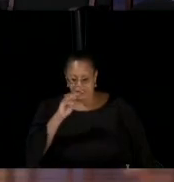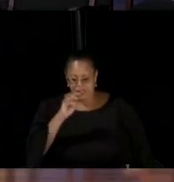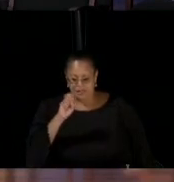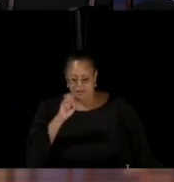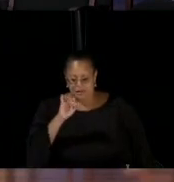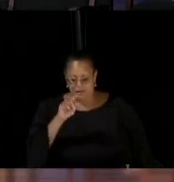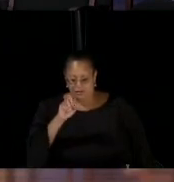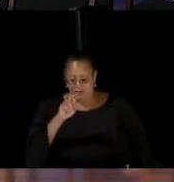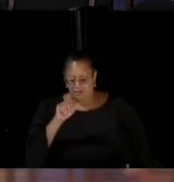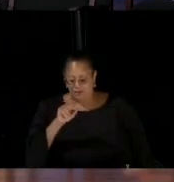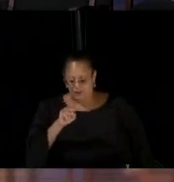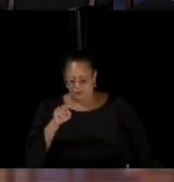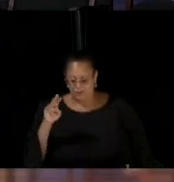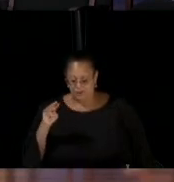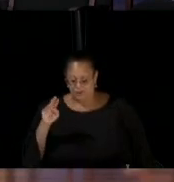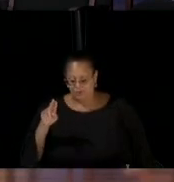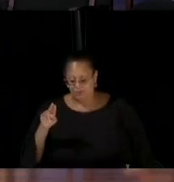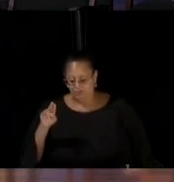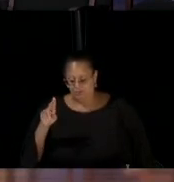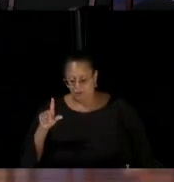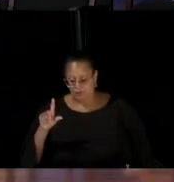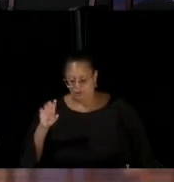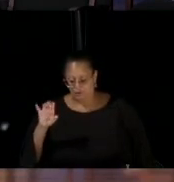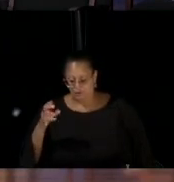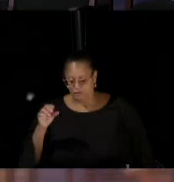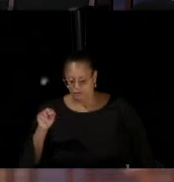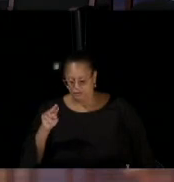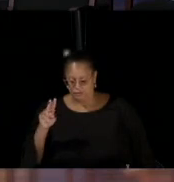Simran Molchandani.